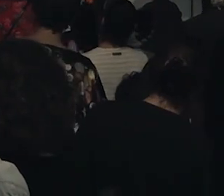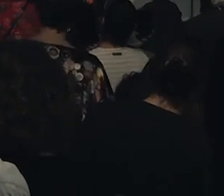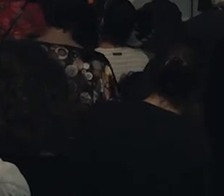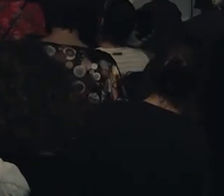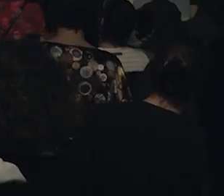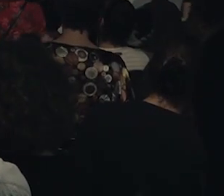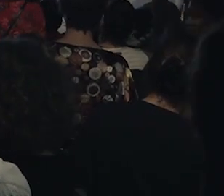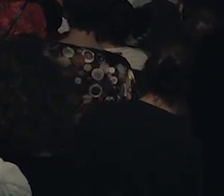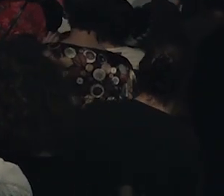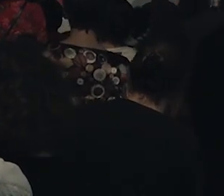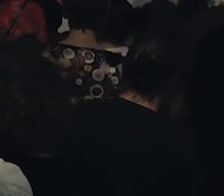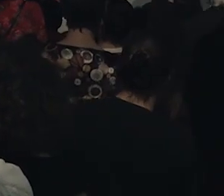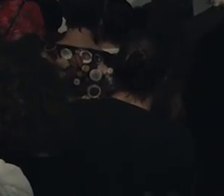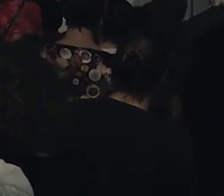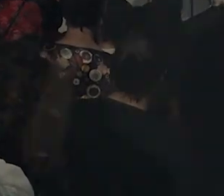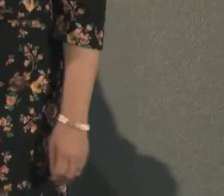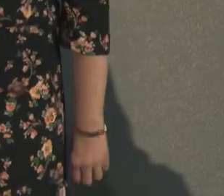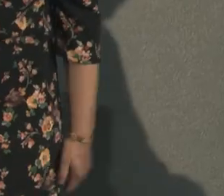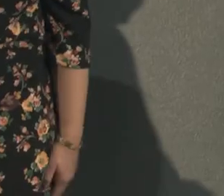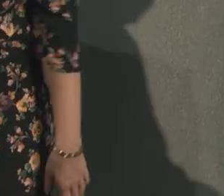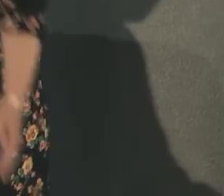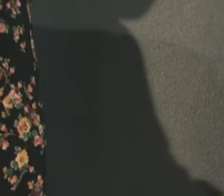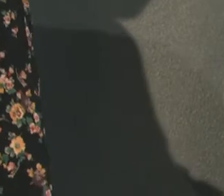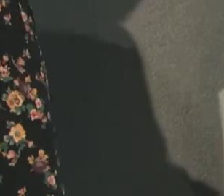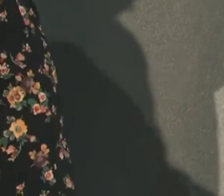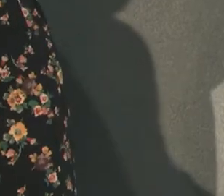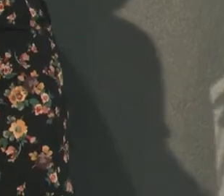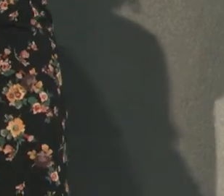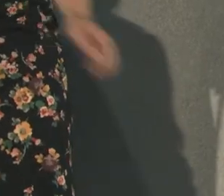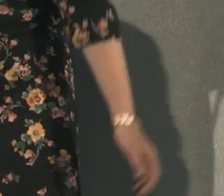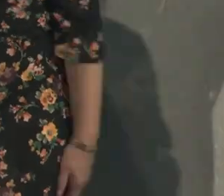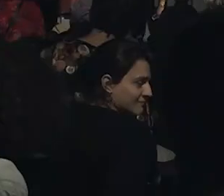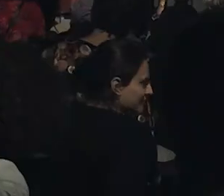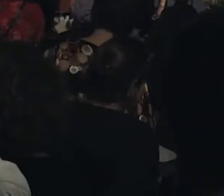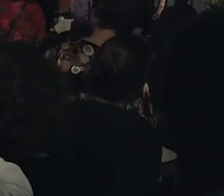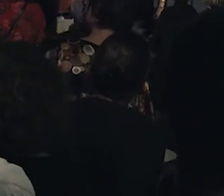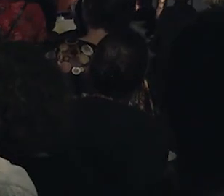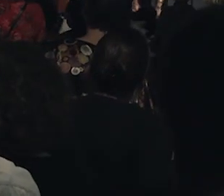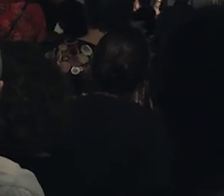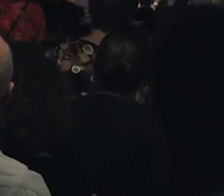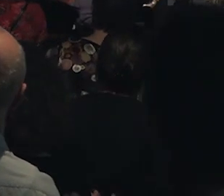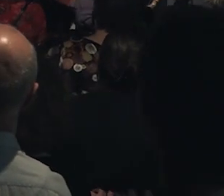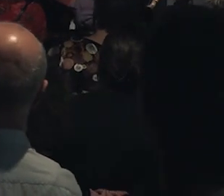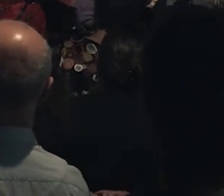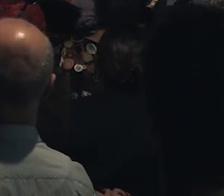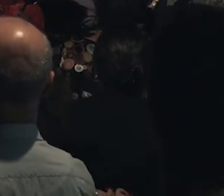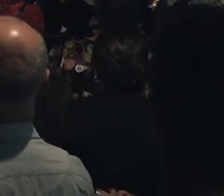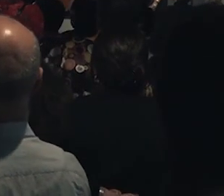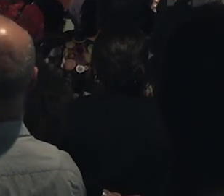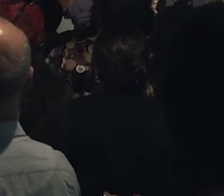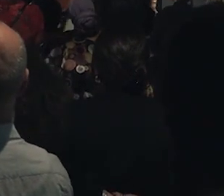Thank you to our three power talks. Please come on stage. Yes.